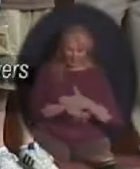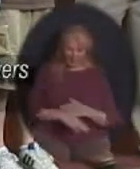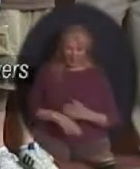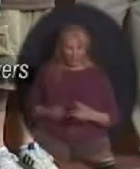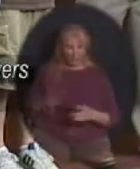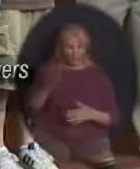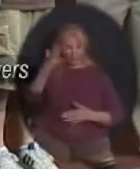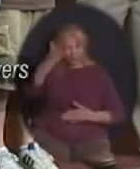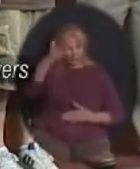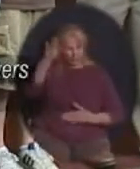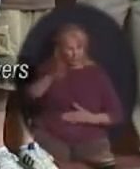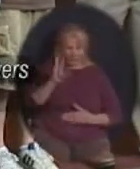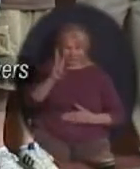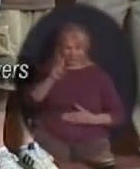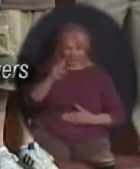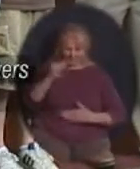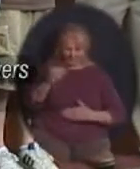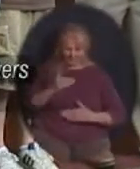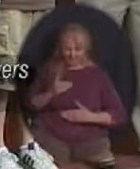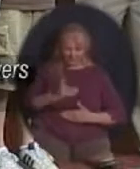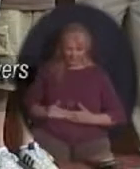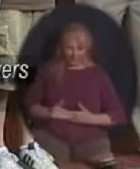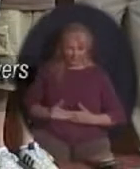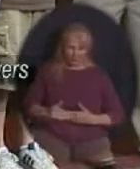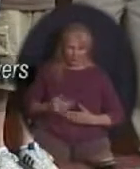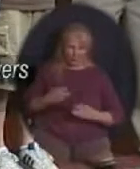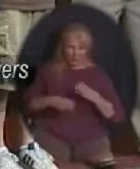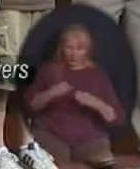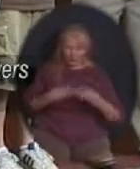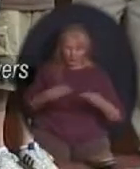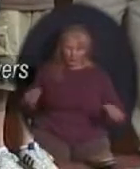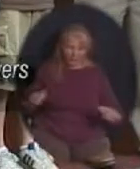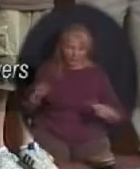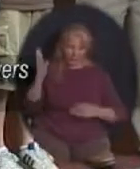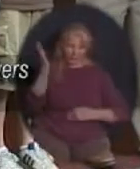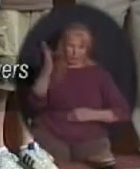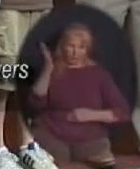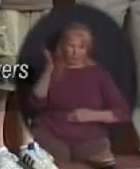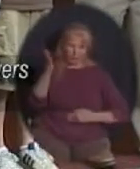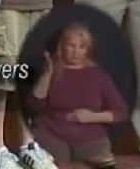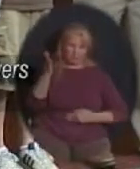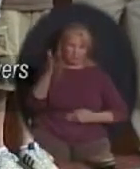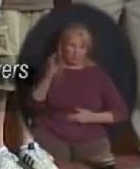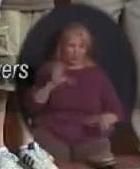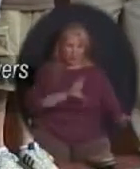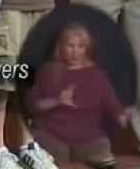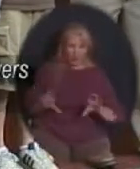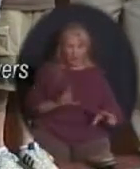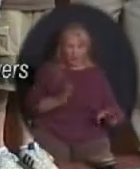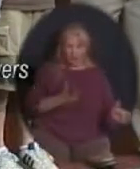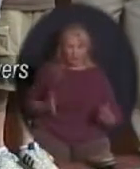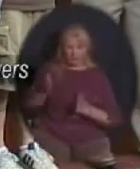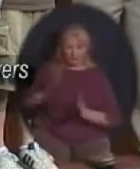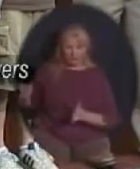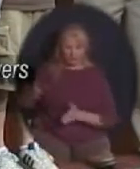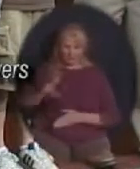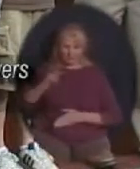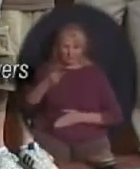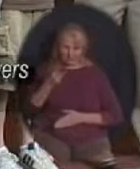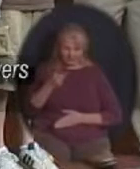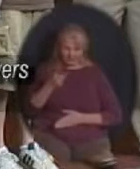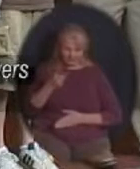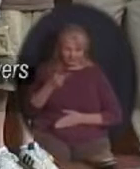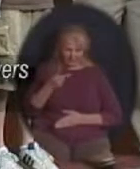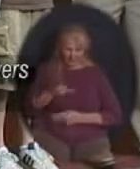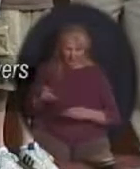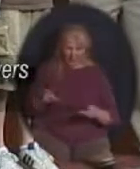problem solving and later developed and gave a presentation of their action plan. They achieved 2nd place in the state competition, and their work